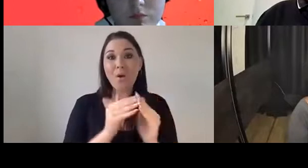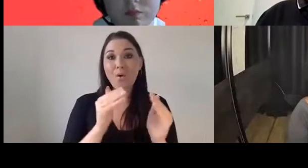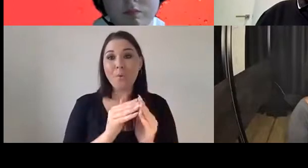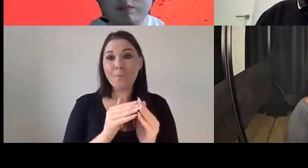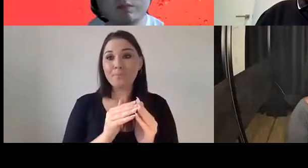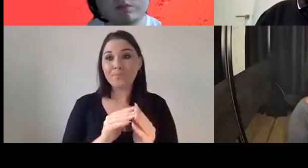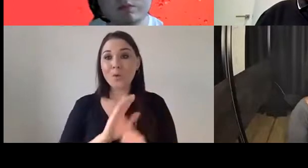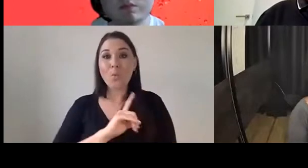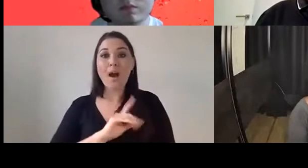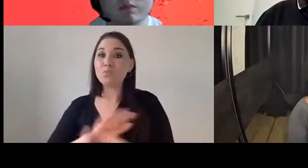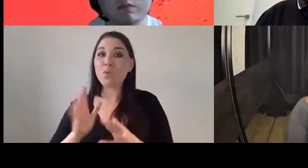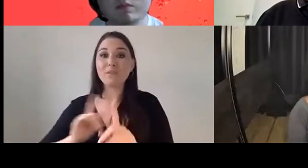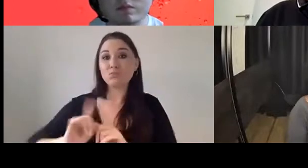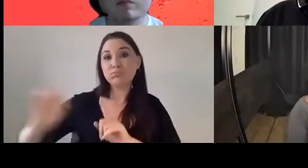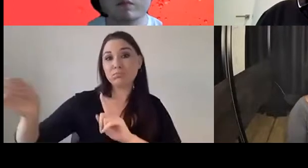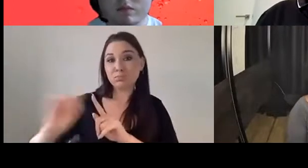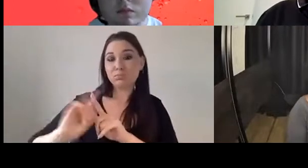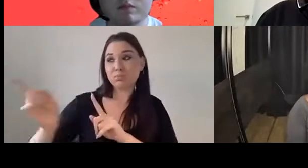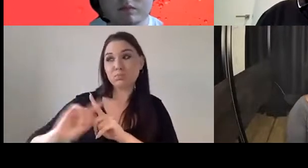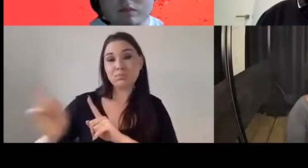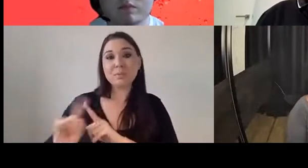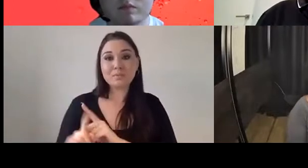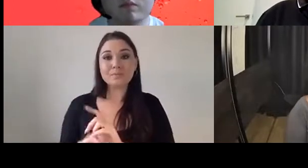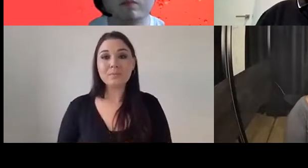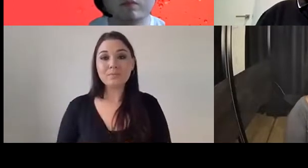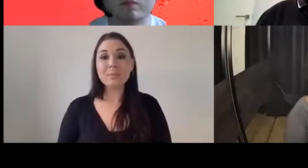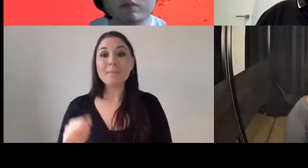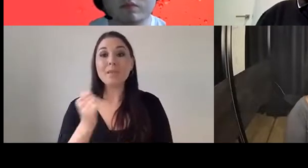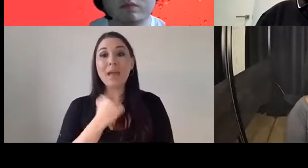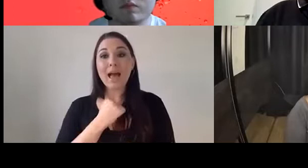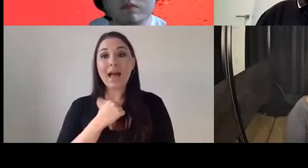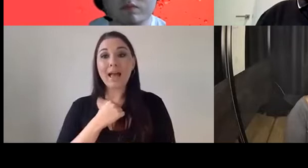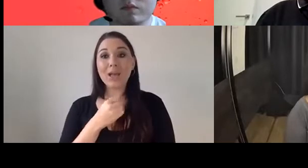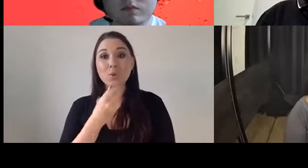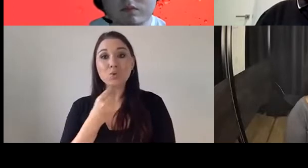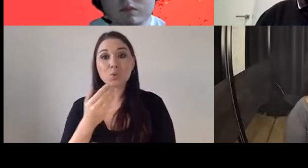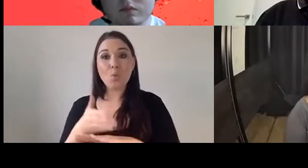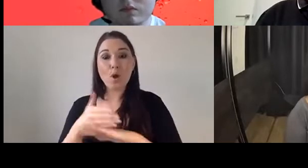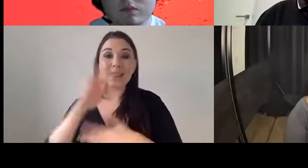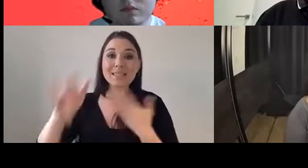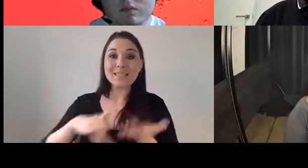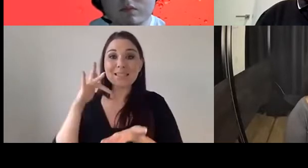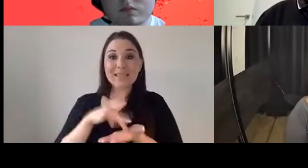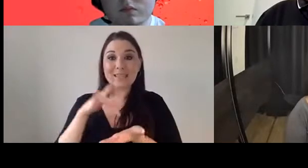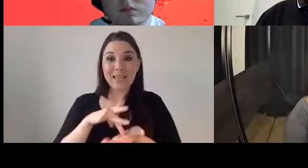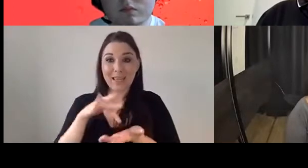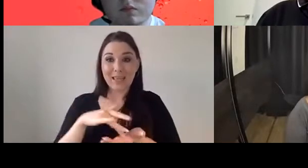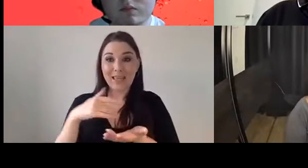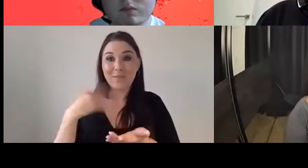used to work in the city for Deloitte, and for me to get to the office from my flat in